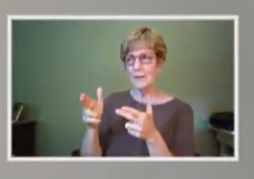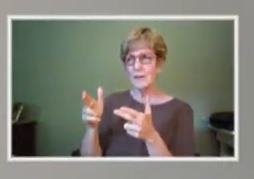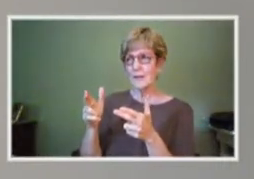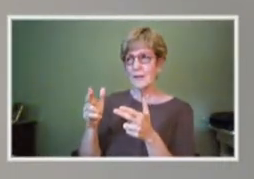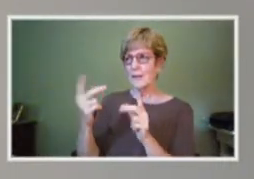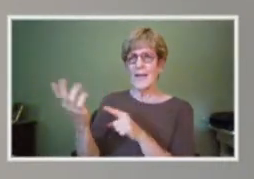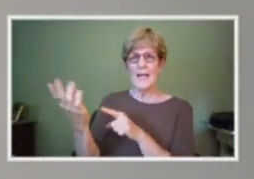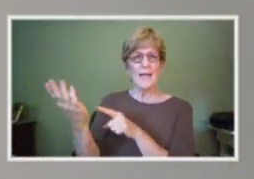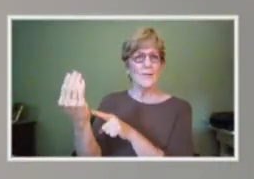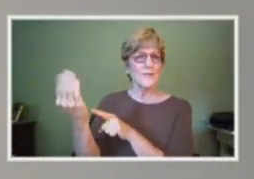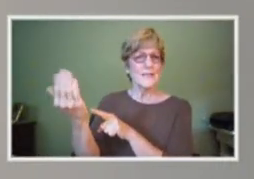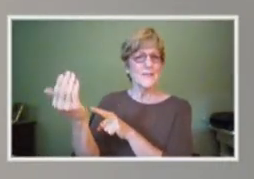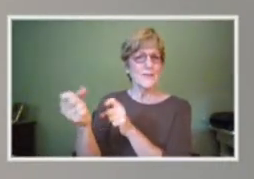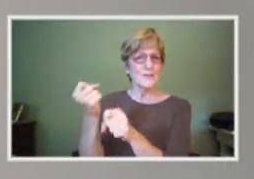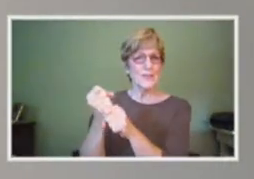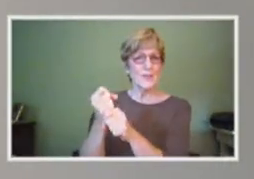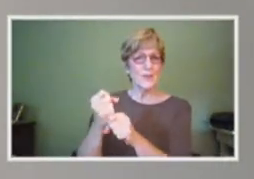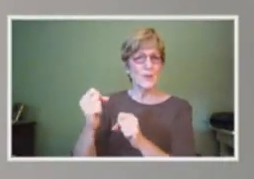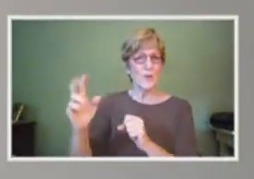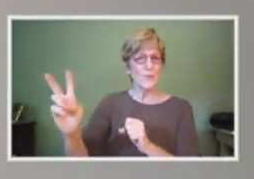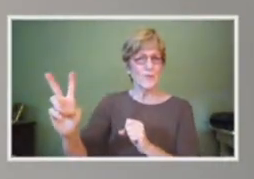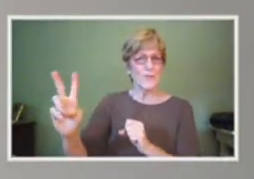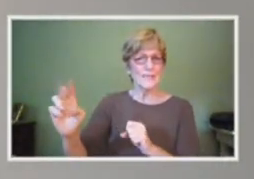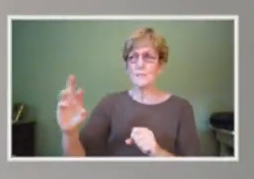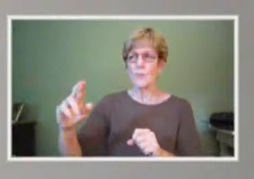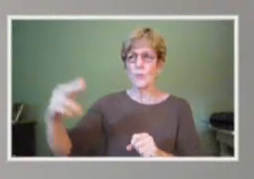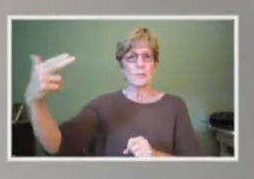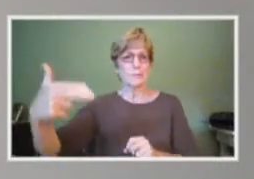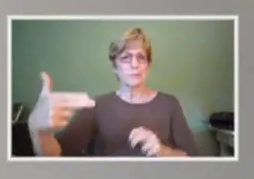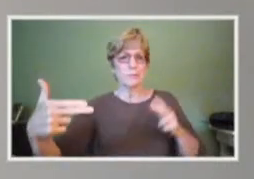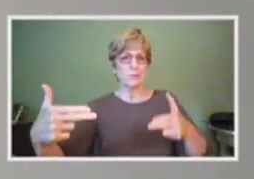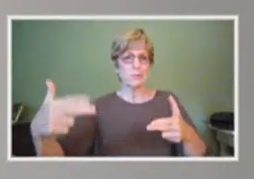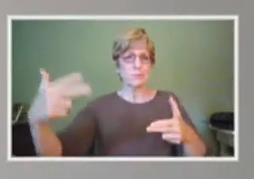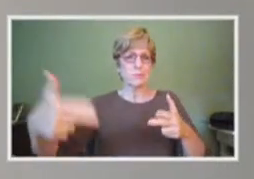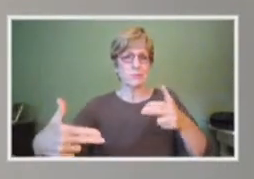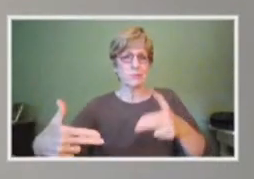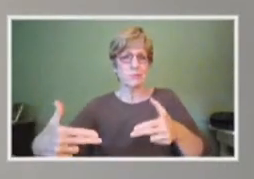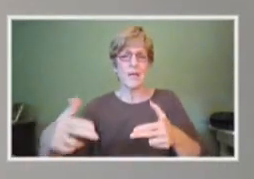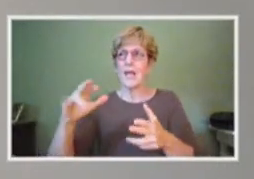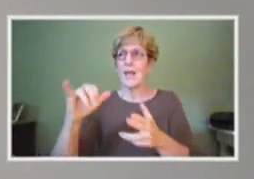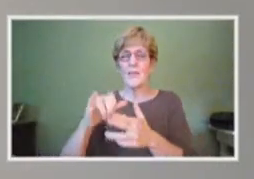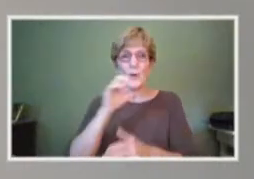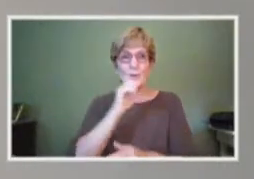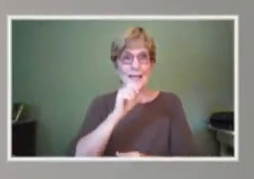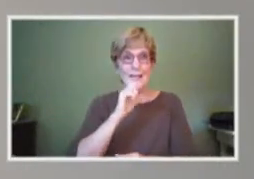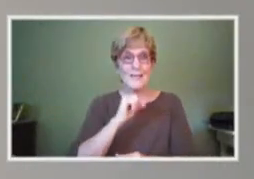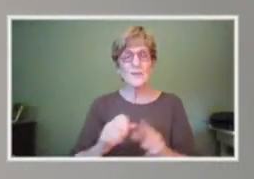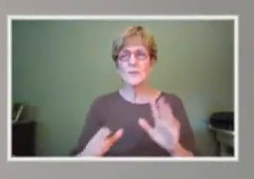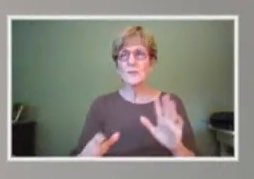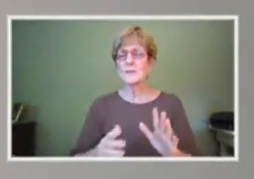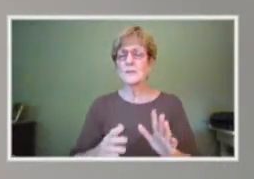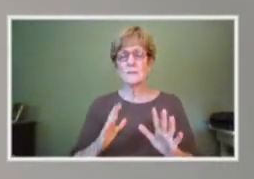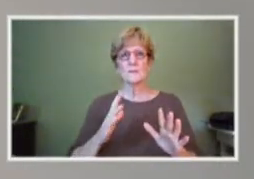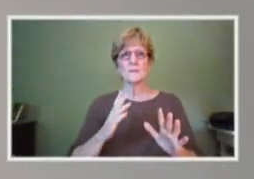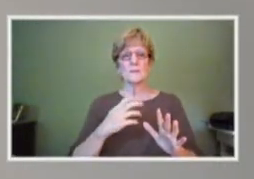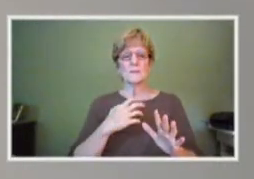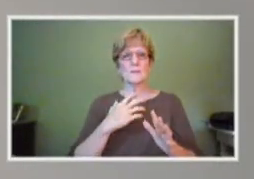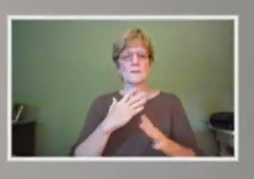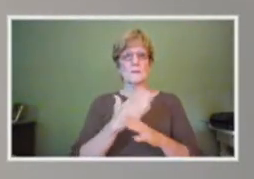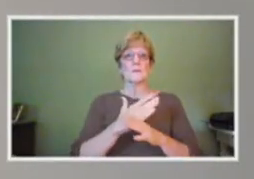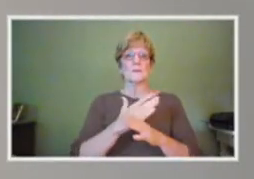14, 15-year-old, or vice versa, those ages to me are disturbing just how low they are